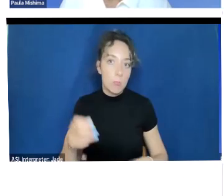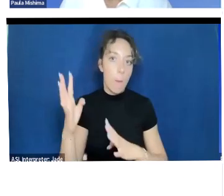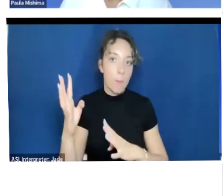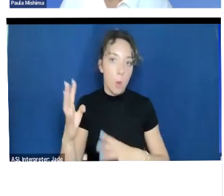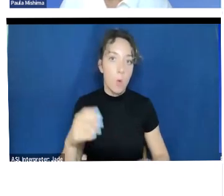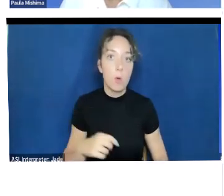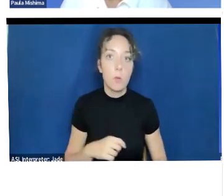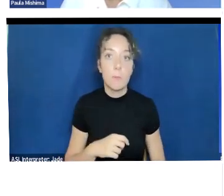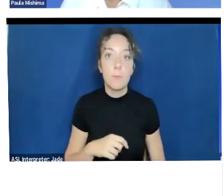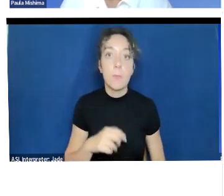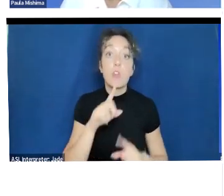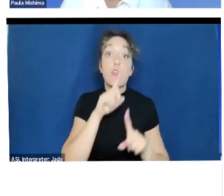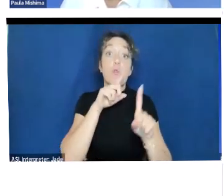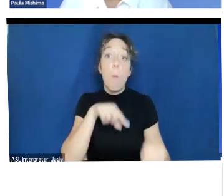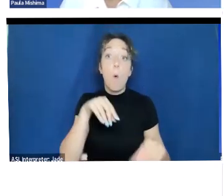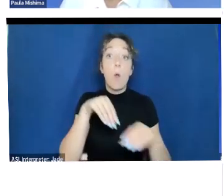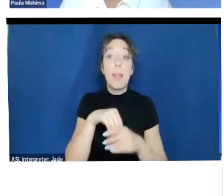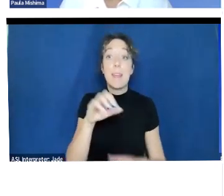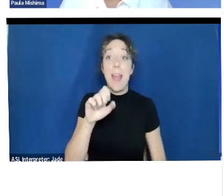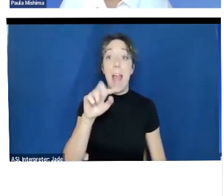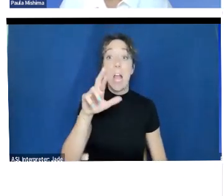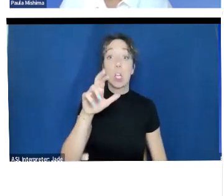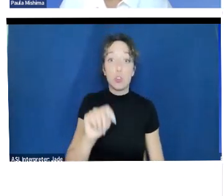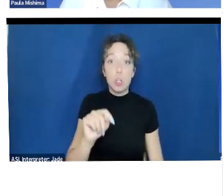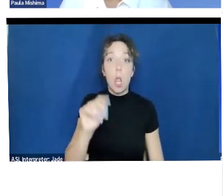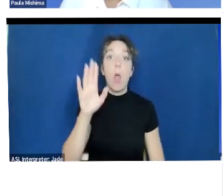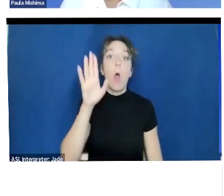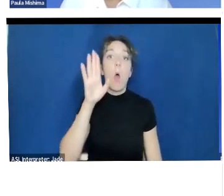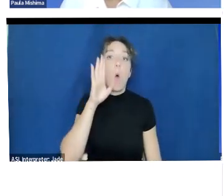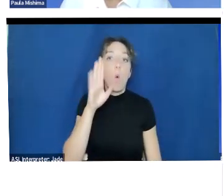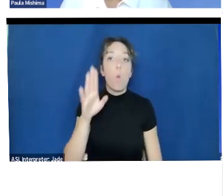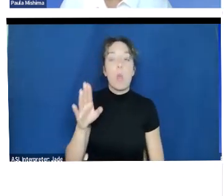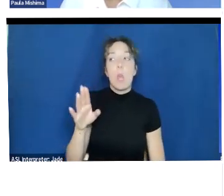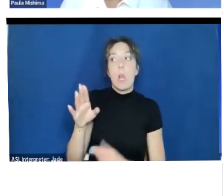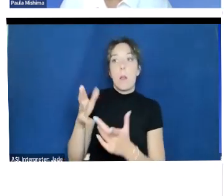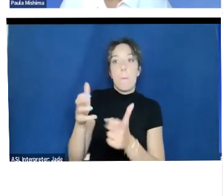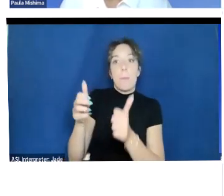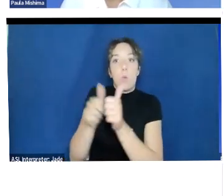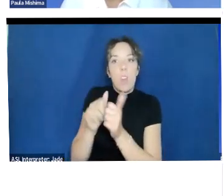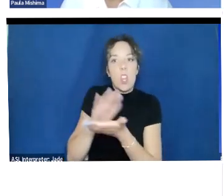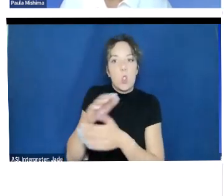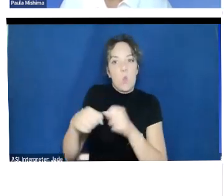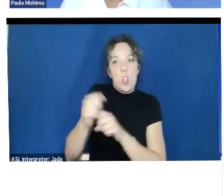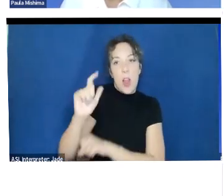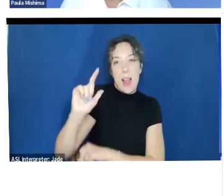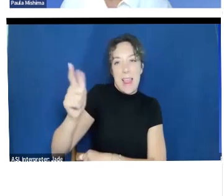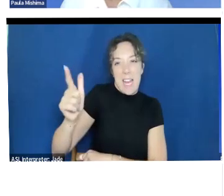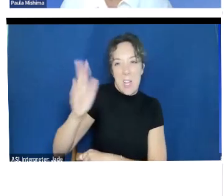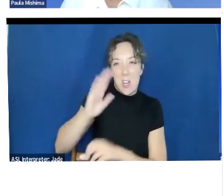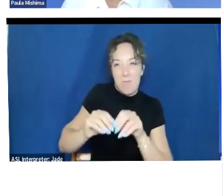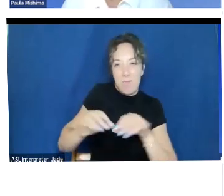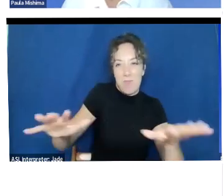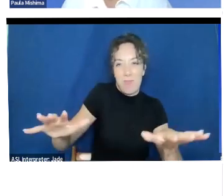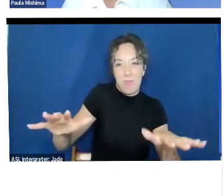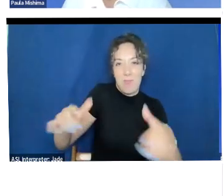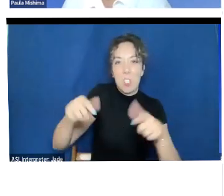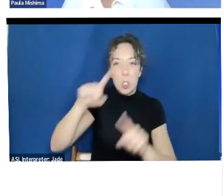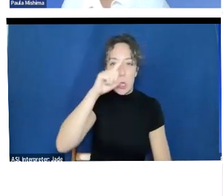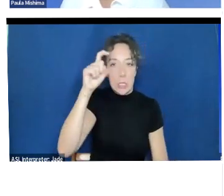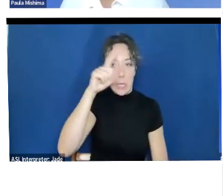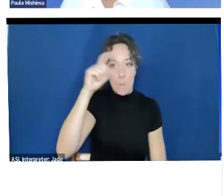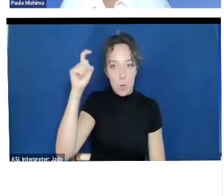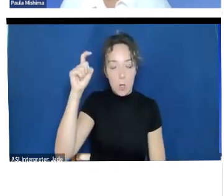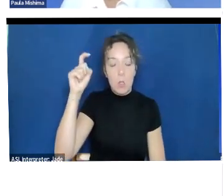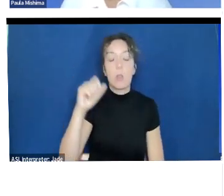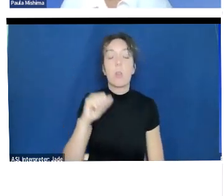will probably follow and come with the school year rollover later on in the summer, but